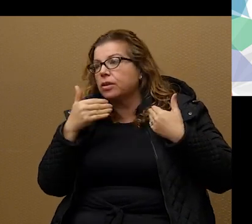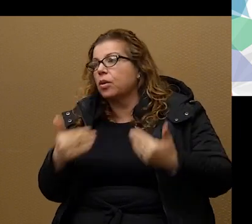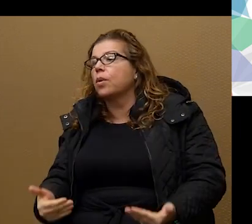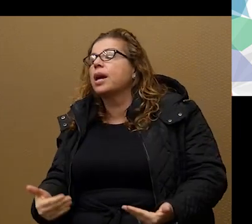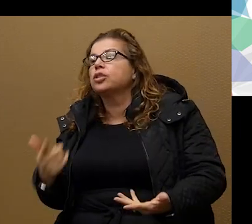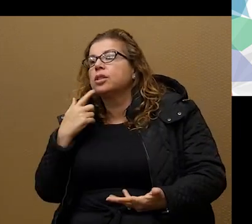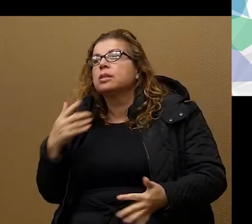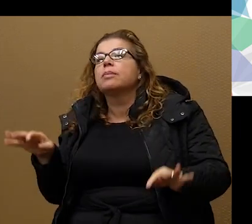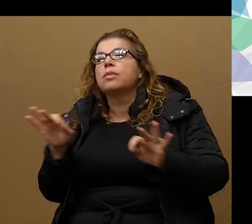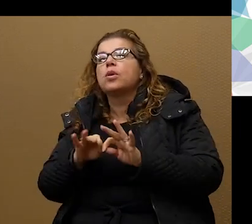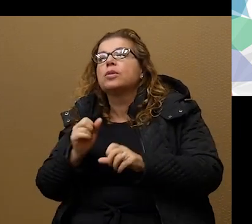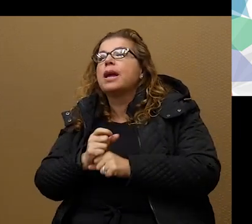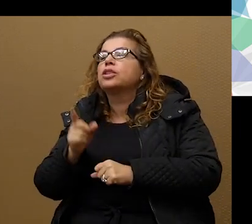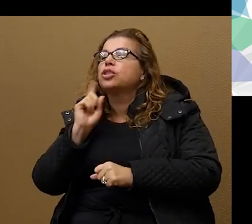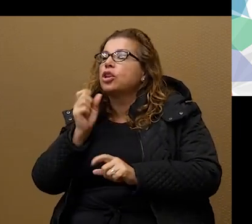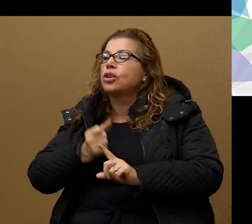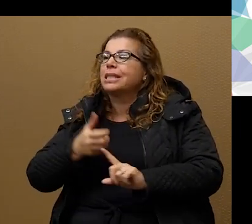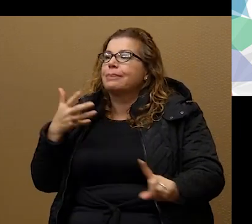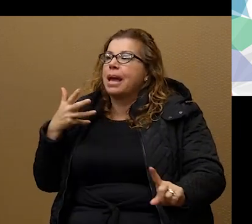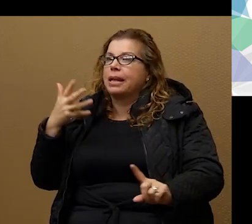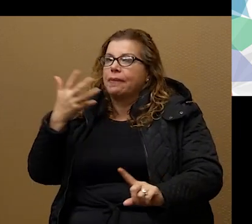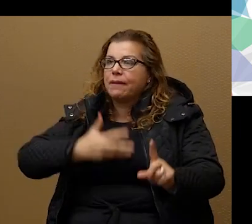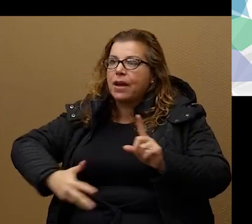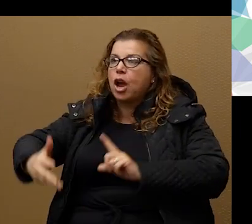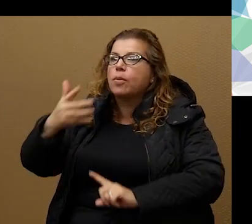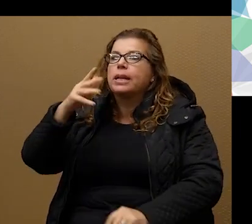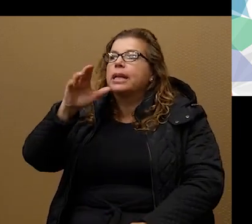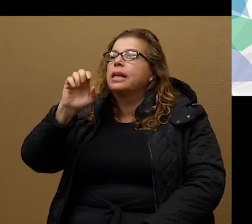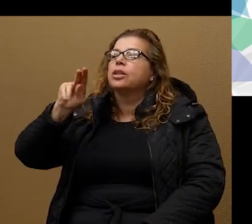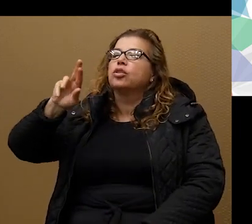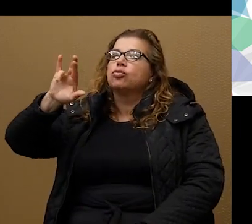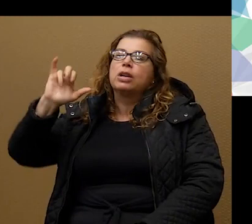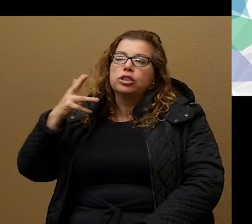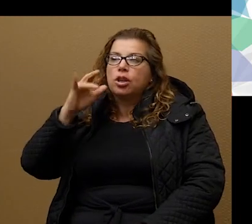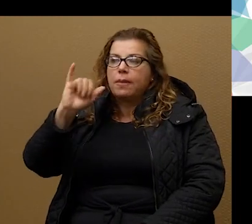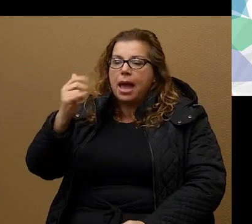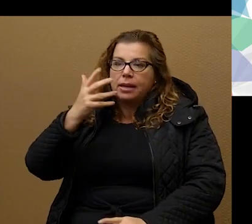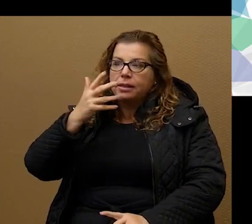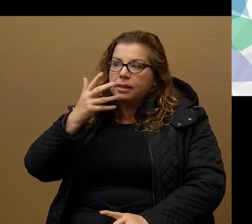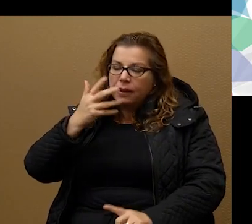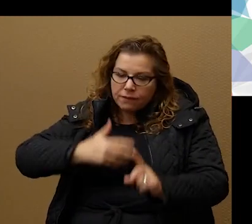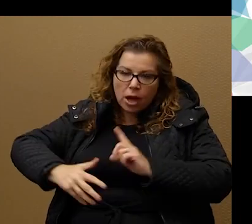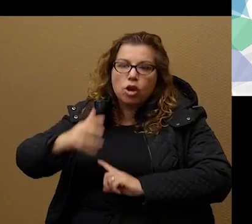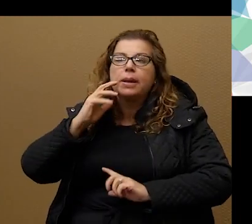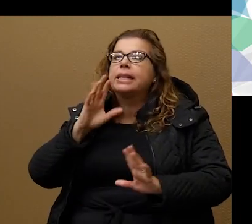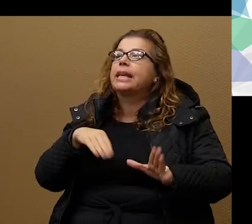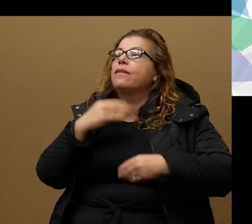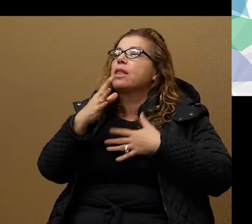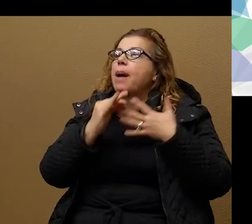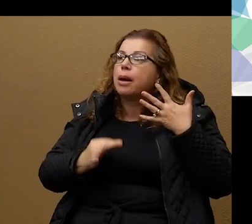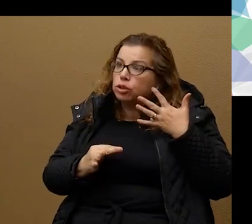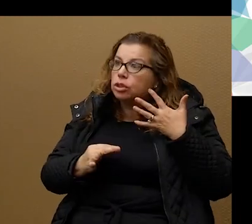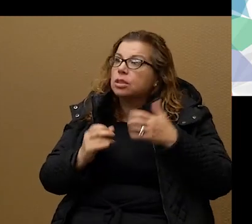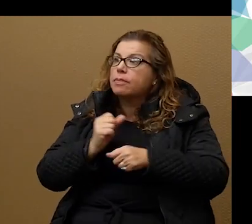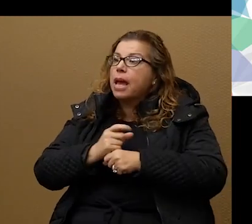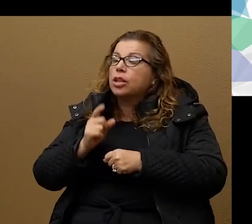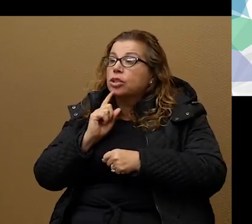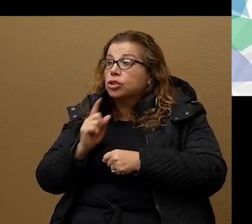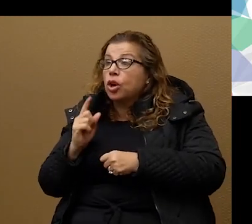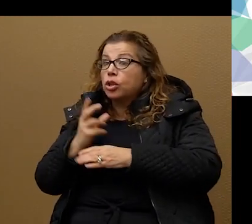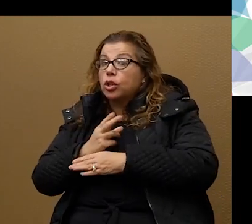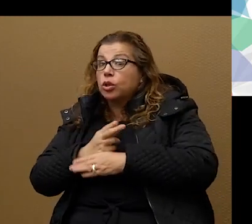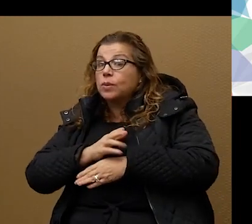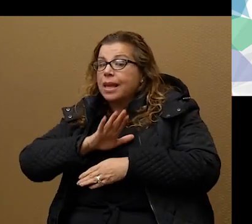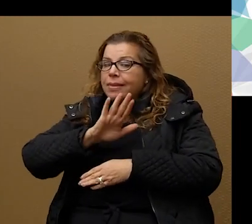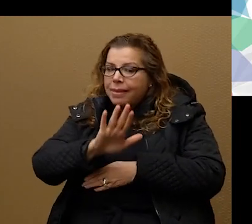environment. Giving them options, giving them things that they're interested in, incorporating their interest.